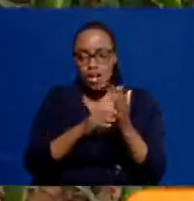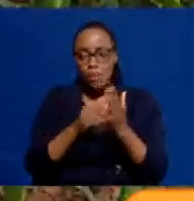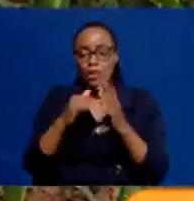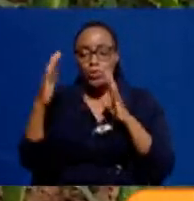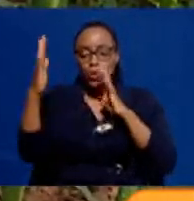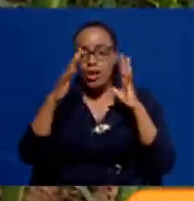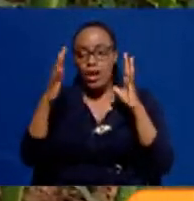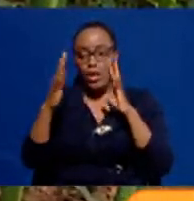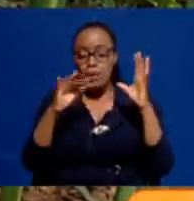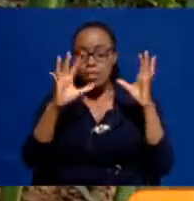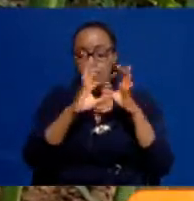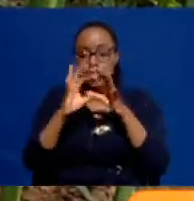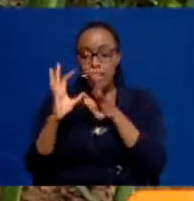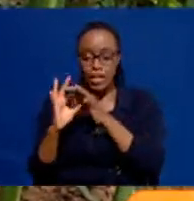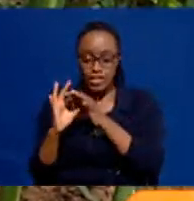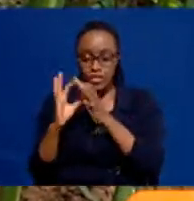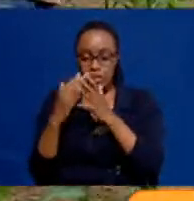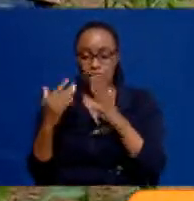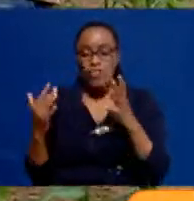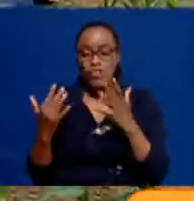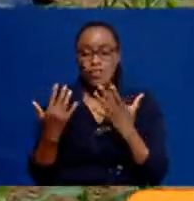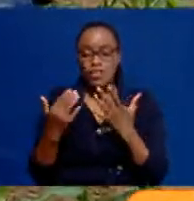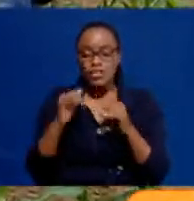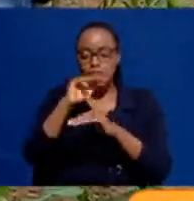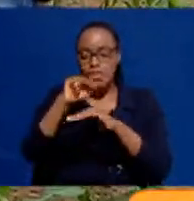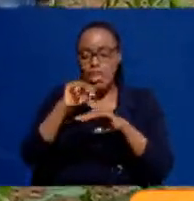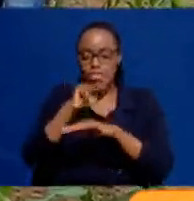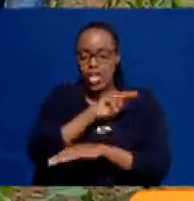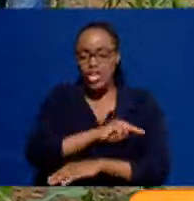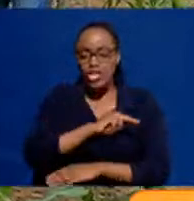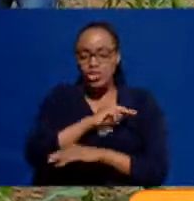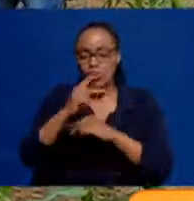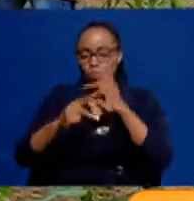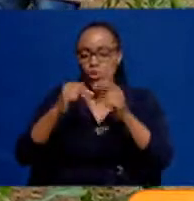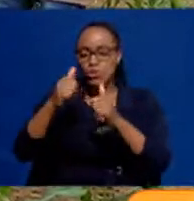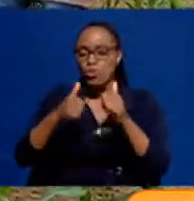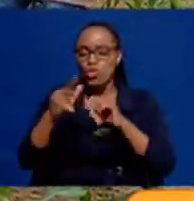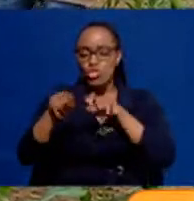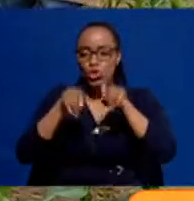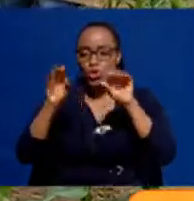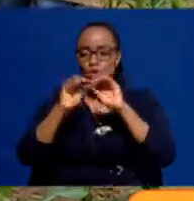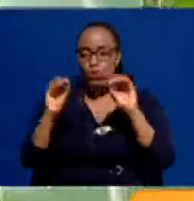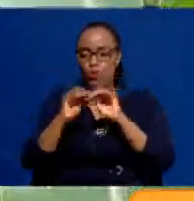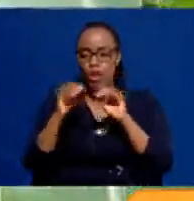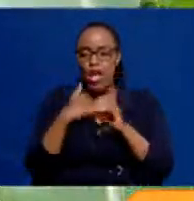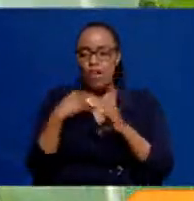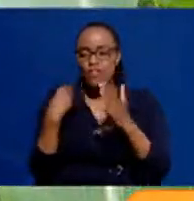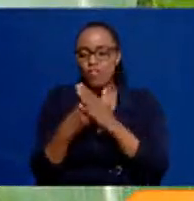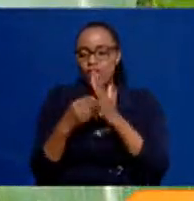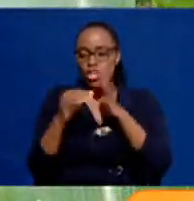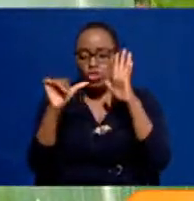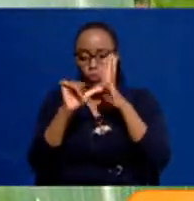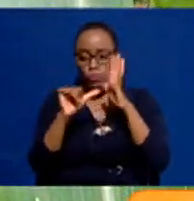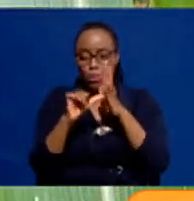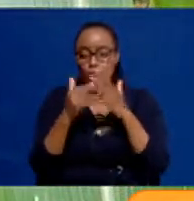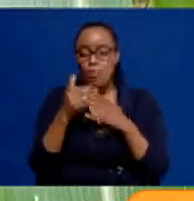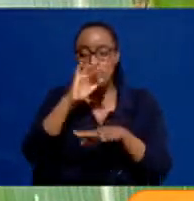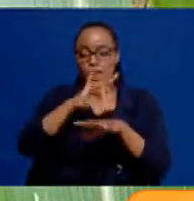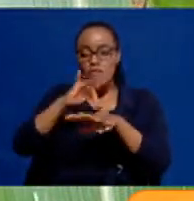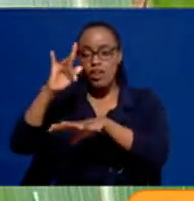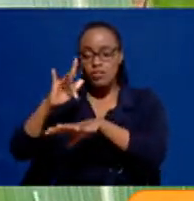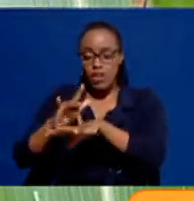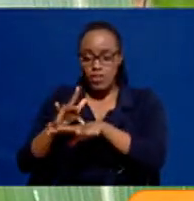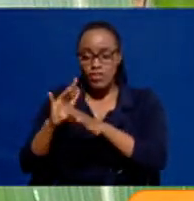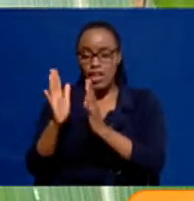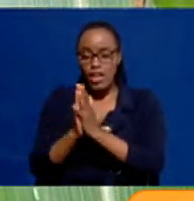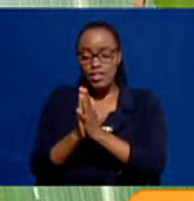climate-related events. These natural forces beyond their control, coupled with financial shocks, often affect the income